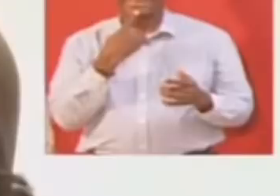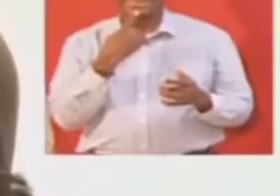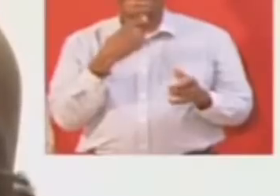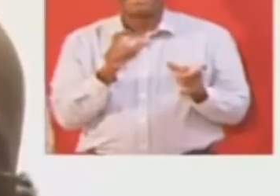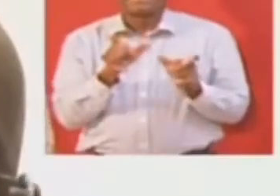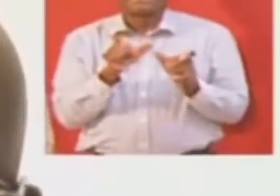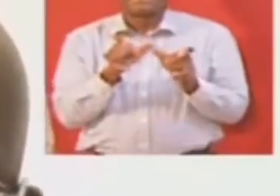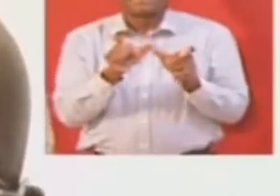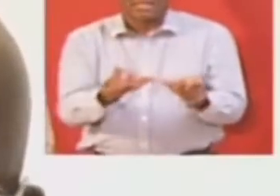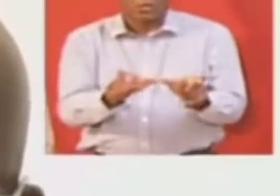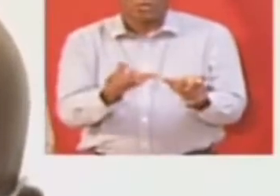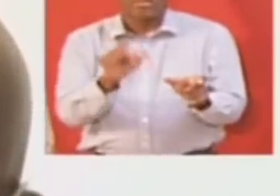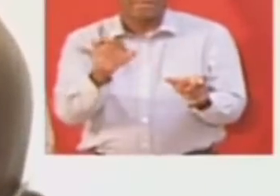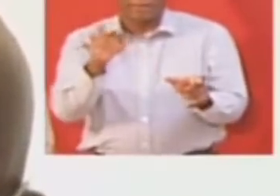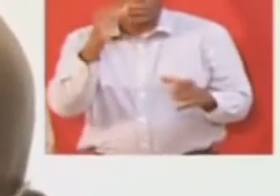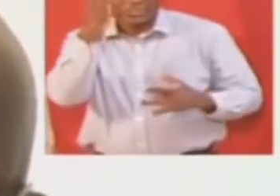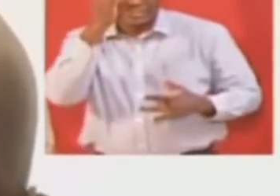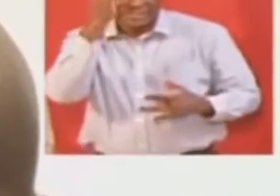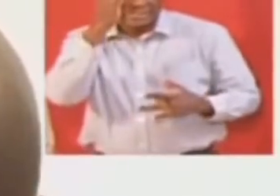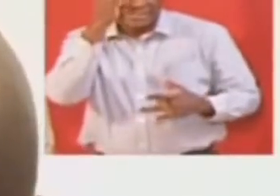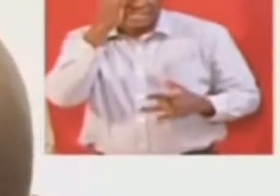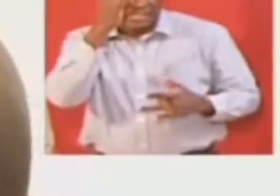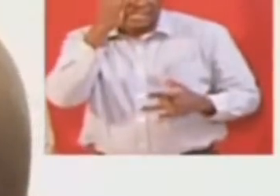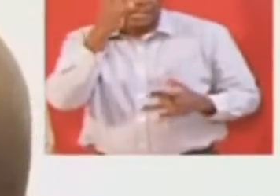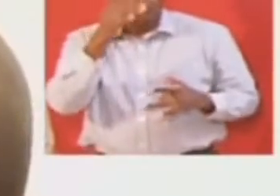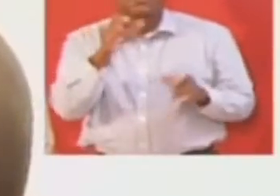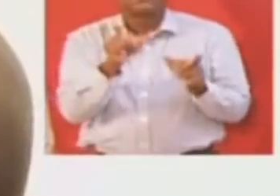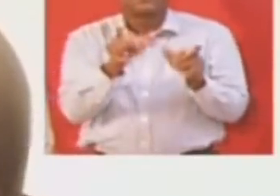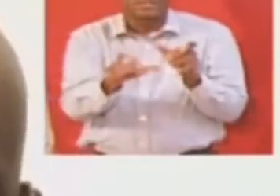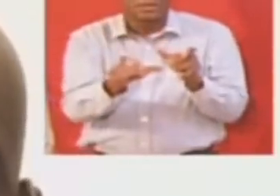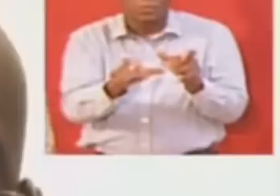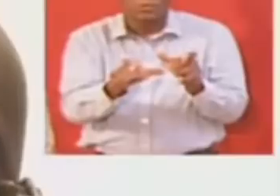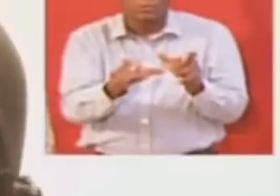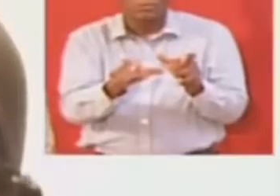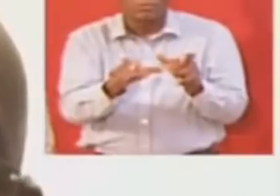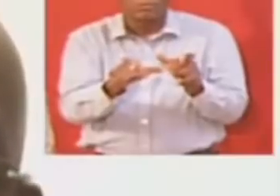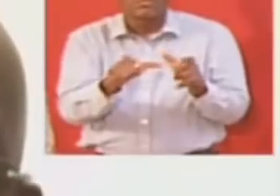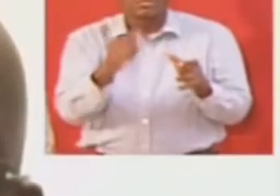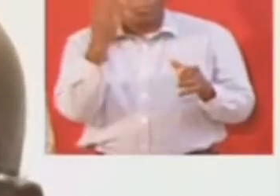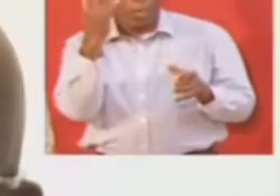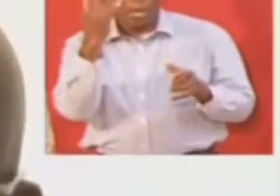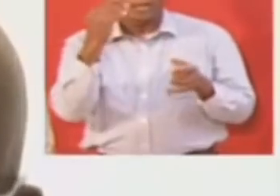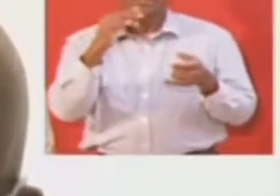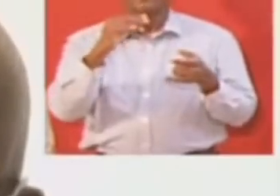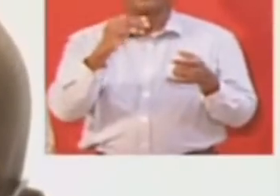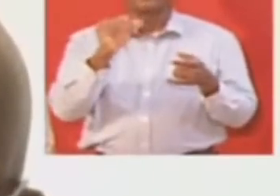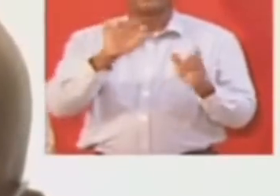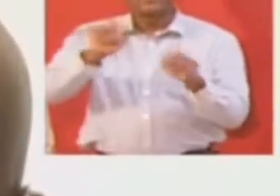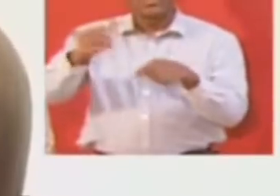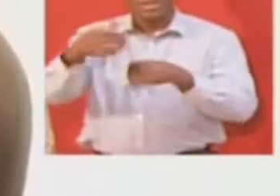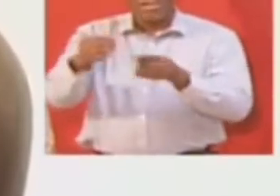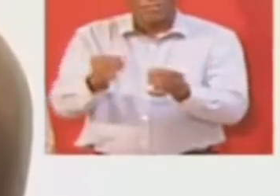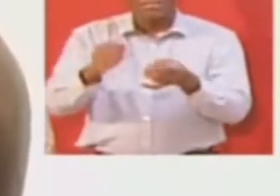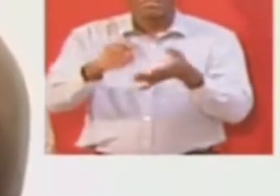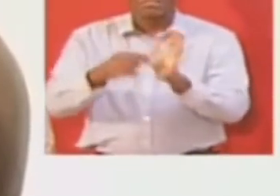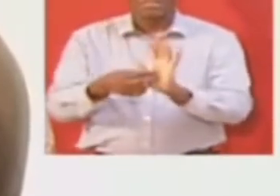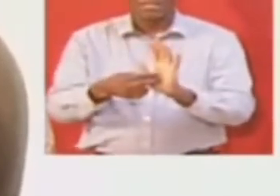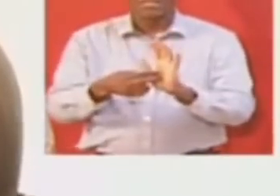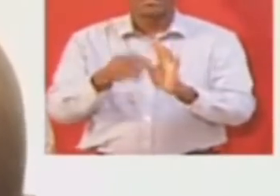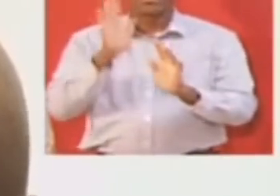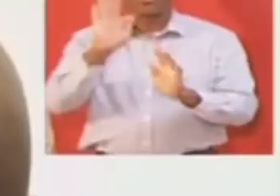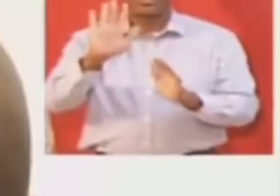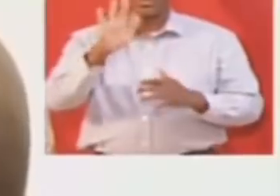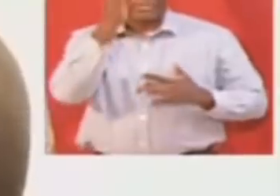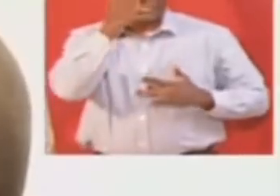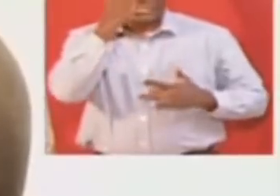we expect that quite a few persons could contract illness with respect to the H1N1,